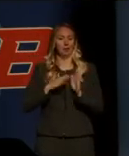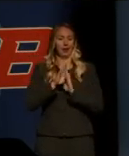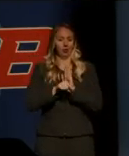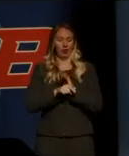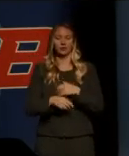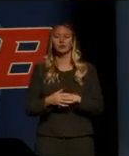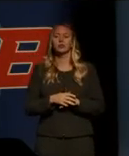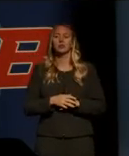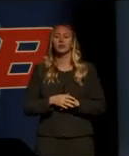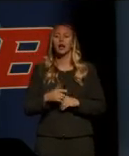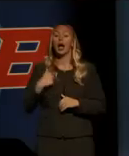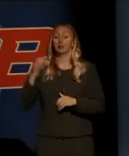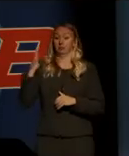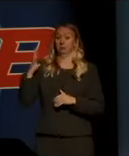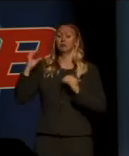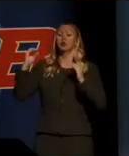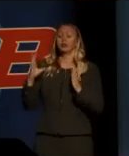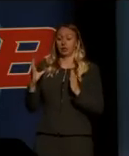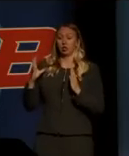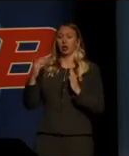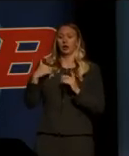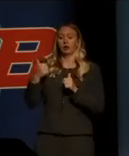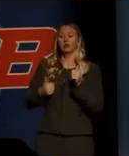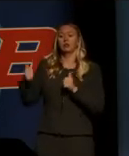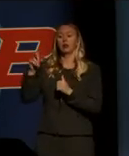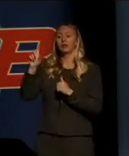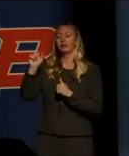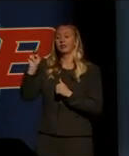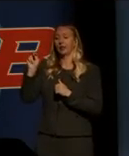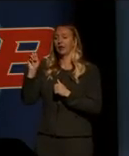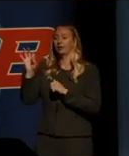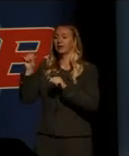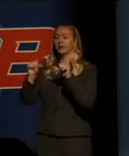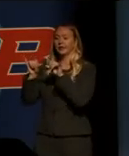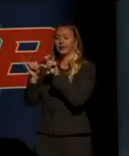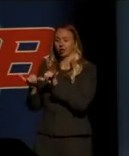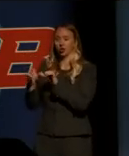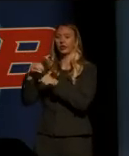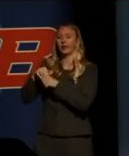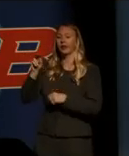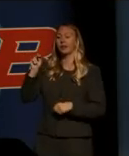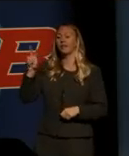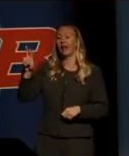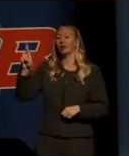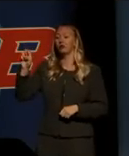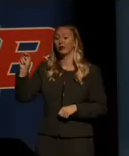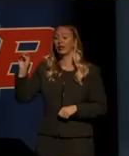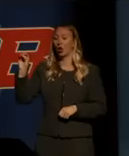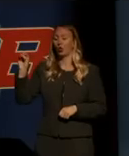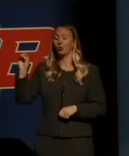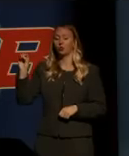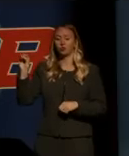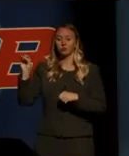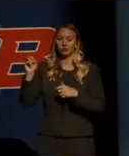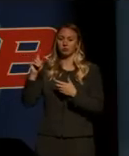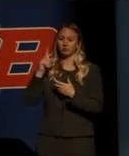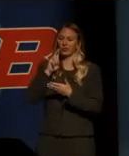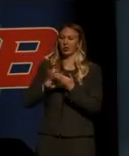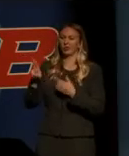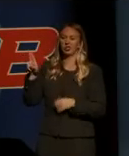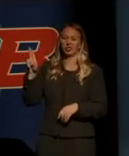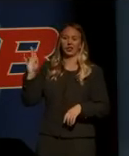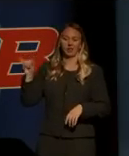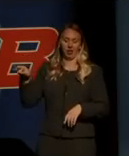after having served as professor and head of the Delamere Science and Engineering Library at the University of Nevada, Reno for an extended amount of time. We've been watching and